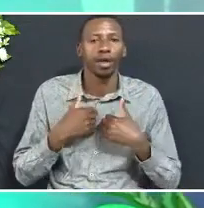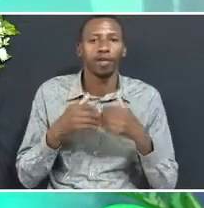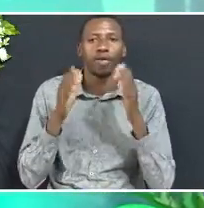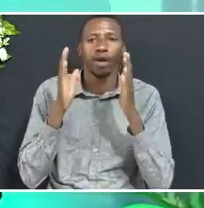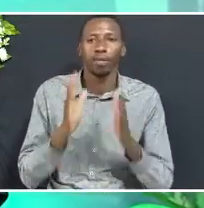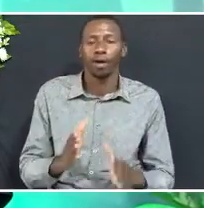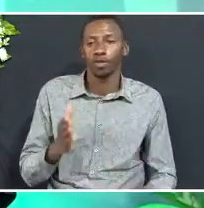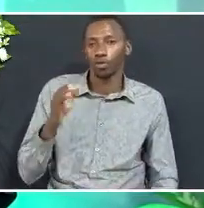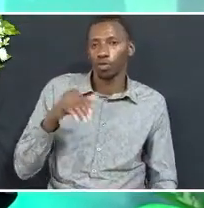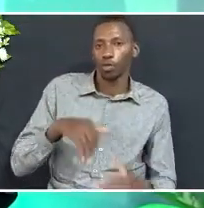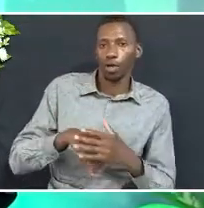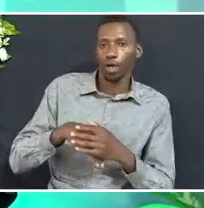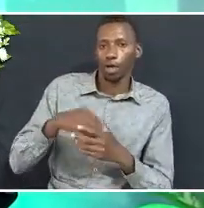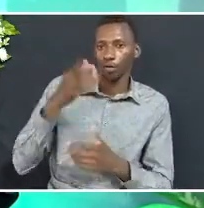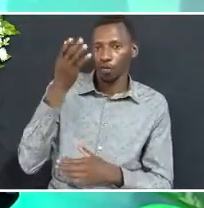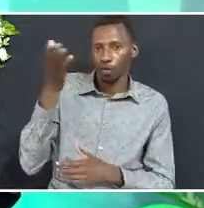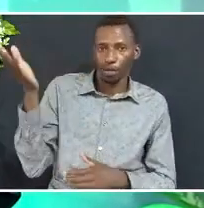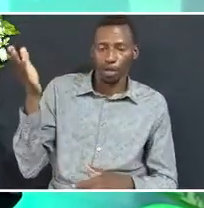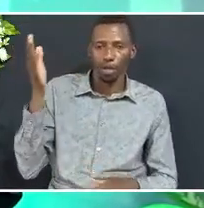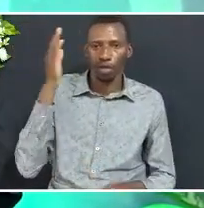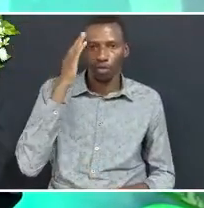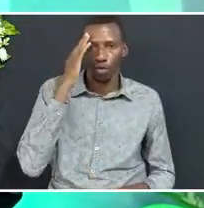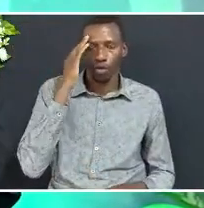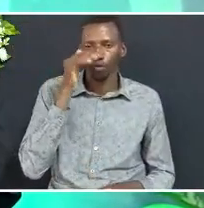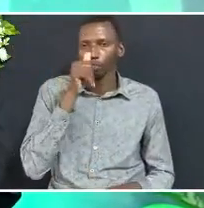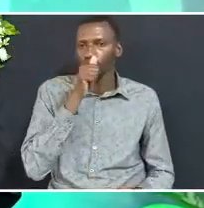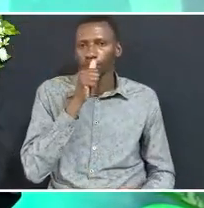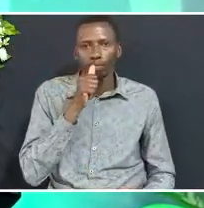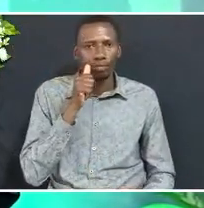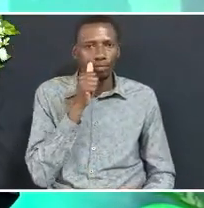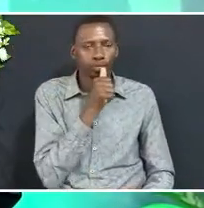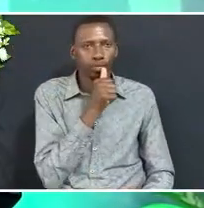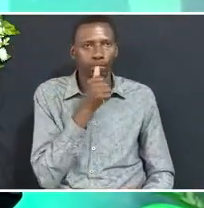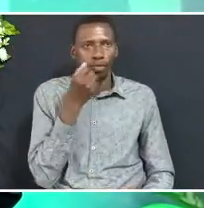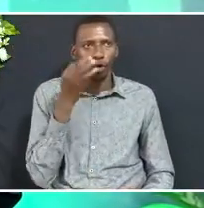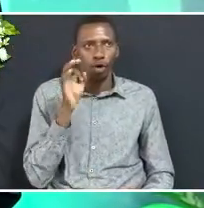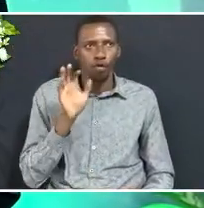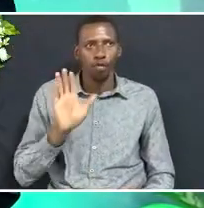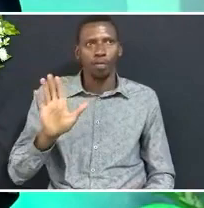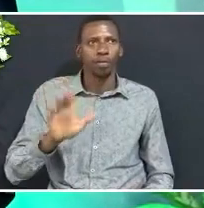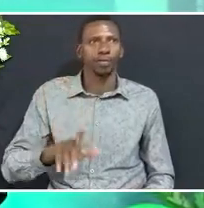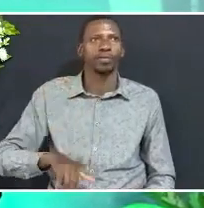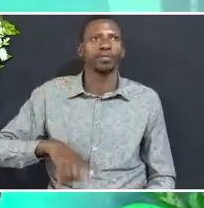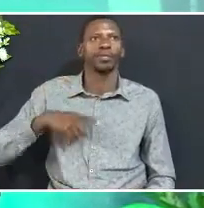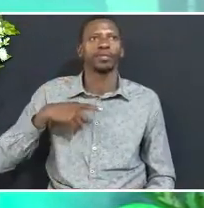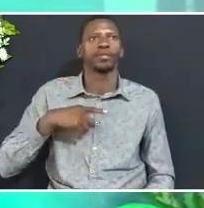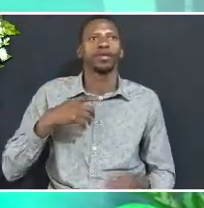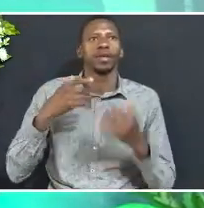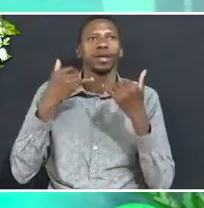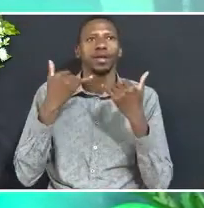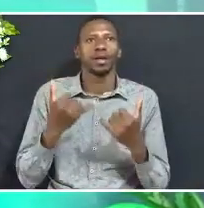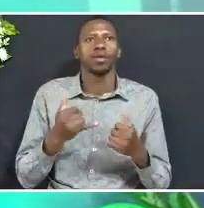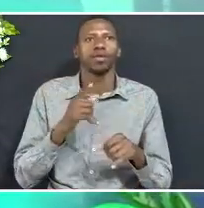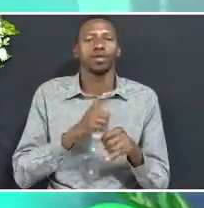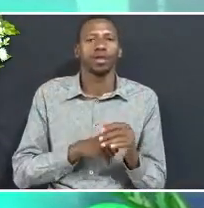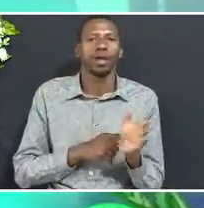there knows the secrets of her life. And now, when she went